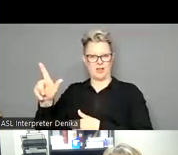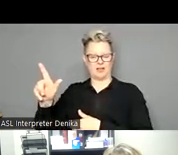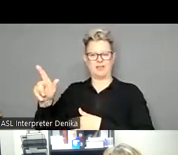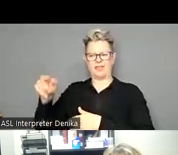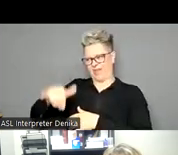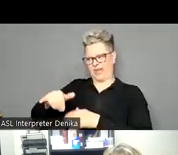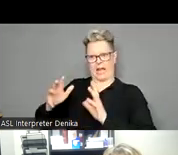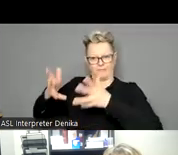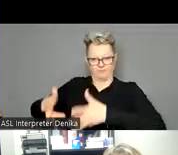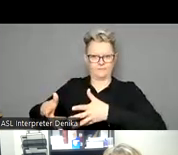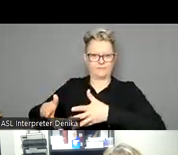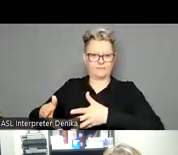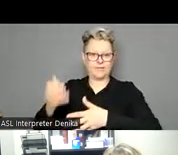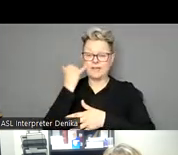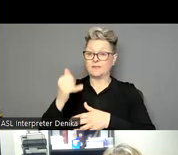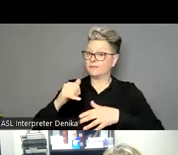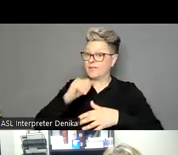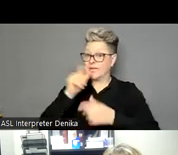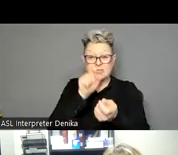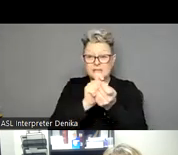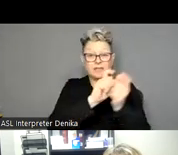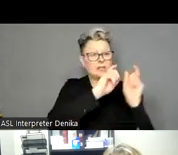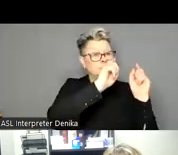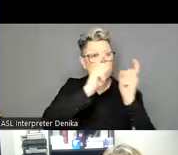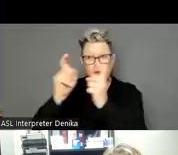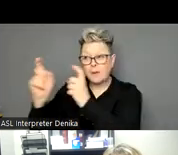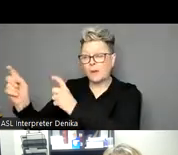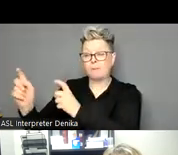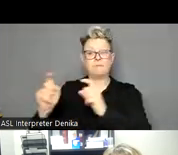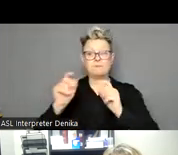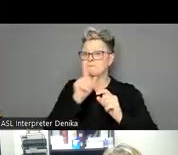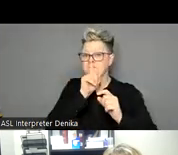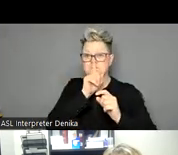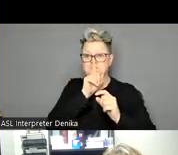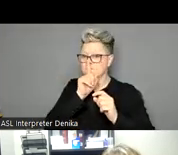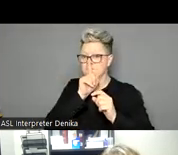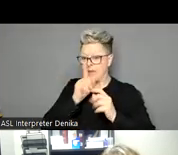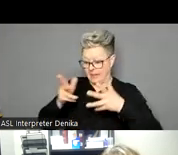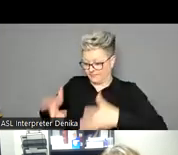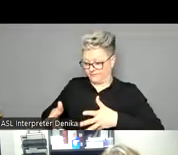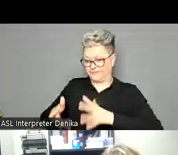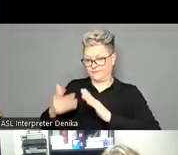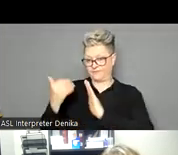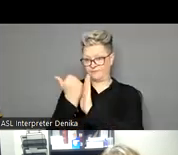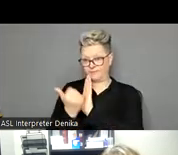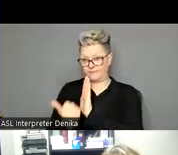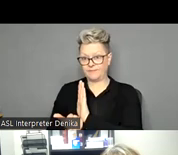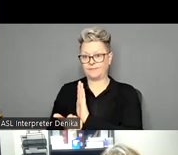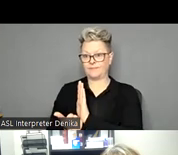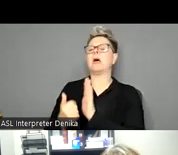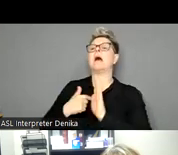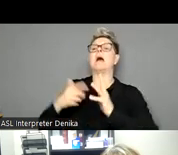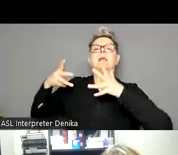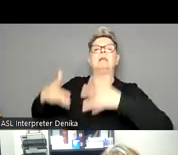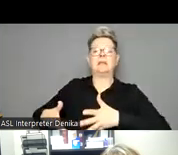essentially anything that isn't specifically disposed of in your will, you might, I leave the rest and residue of my estate